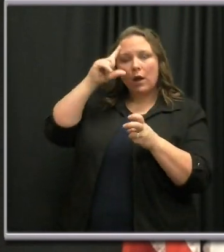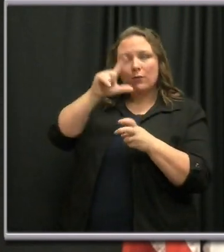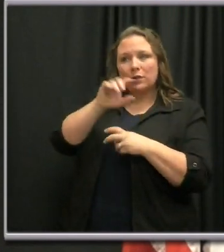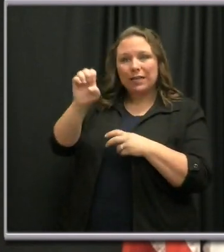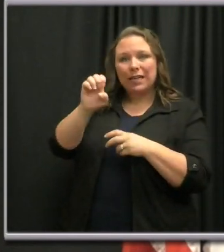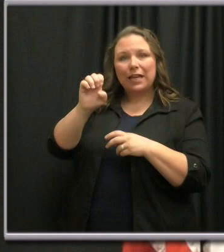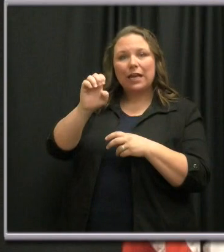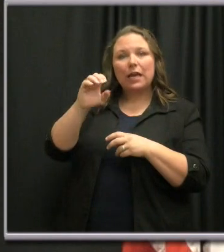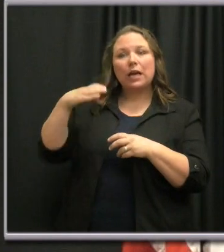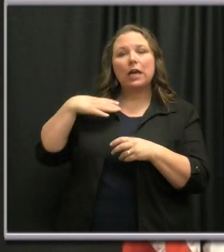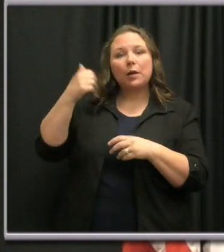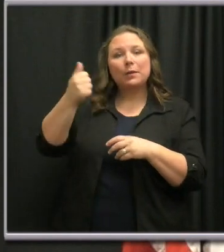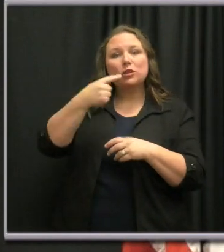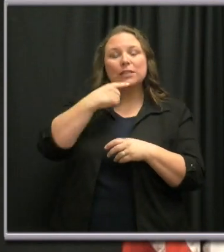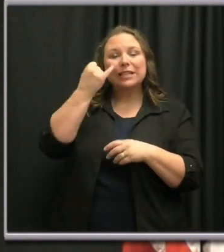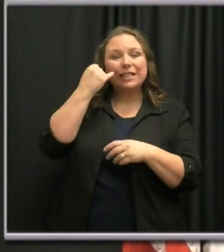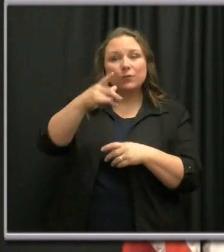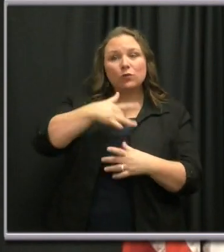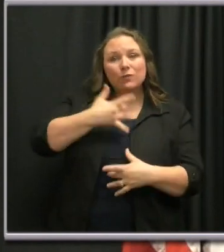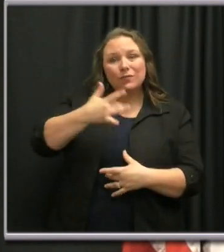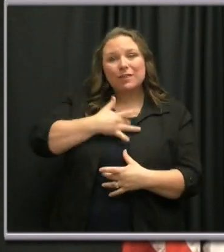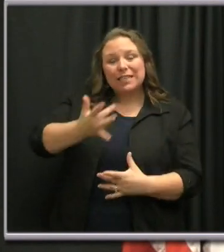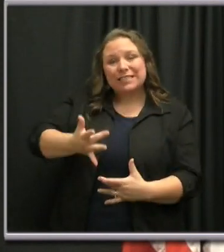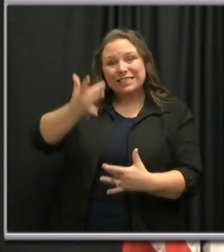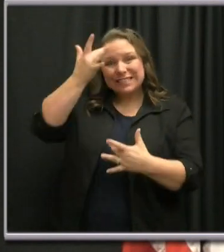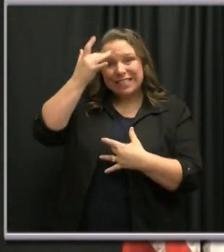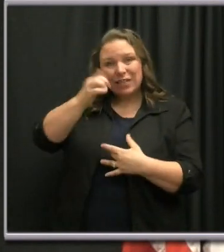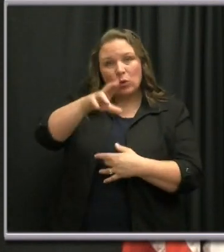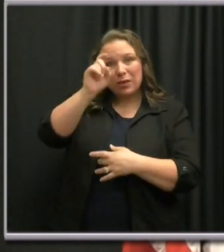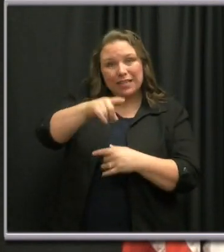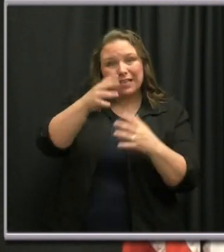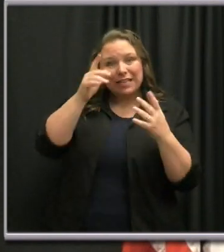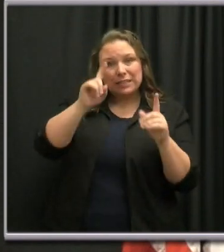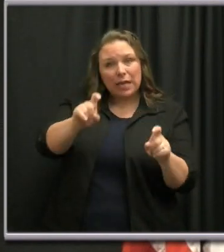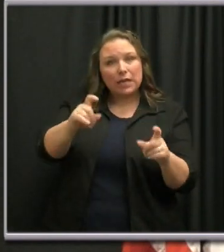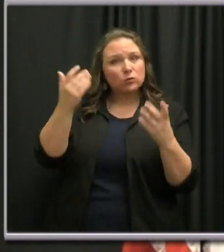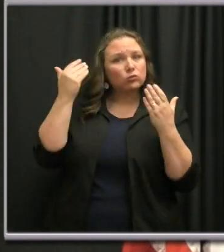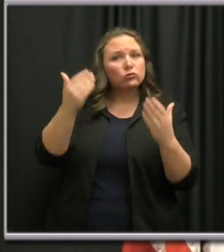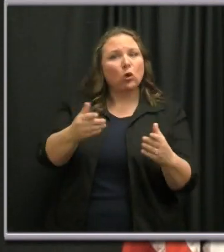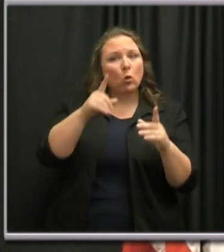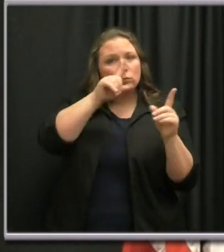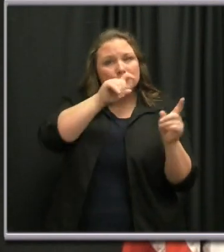Piercy also said if you feel ill or you feel like you need a test, go get a test.